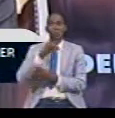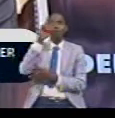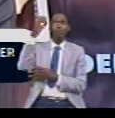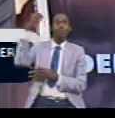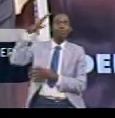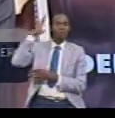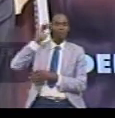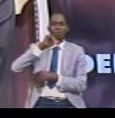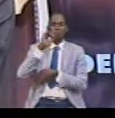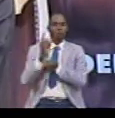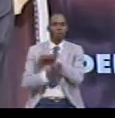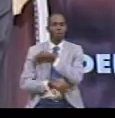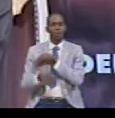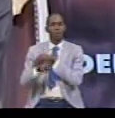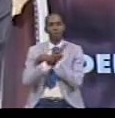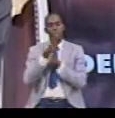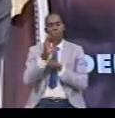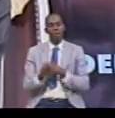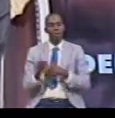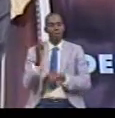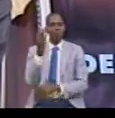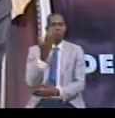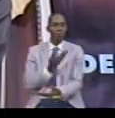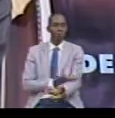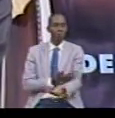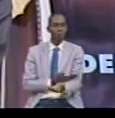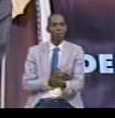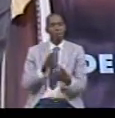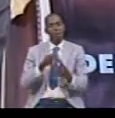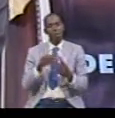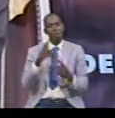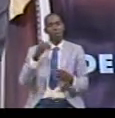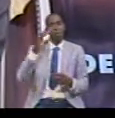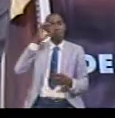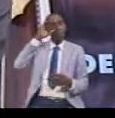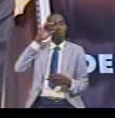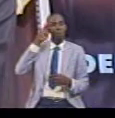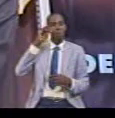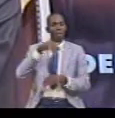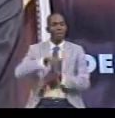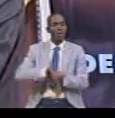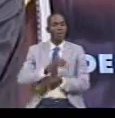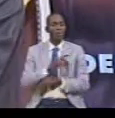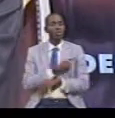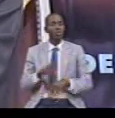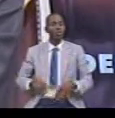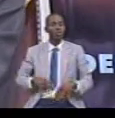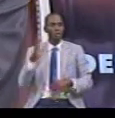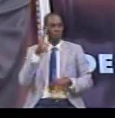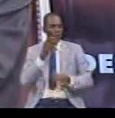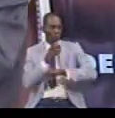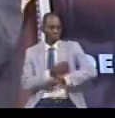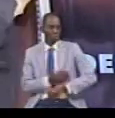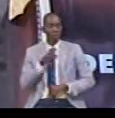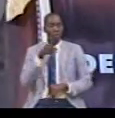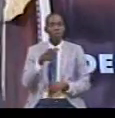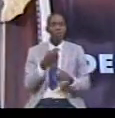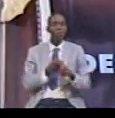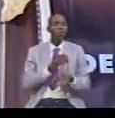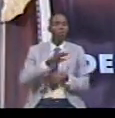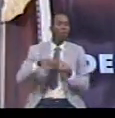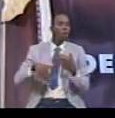smite thee by day, nor the moon by night. The Lord shall preserve thee from